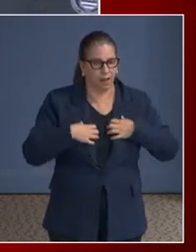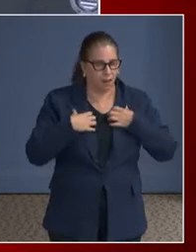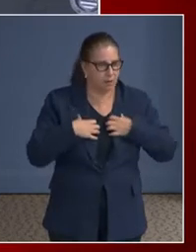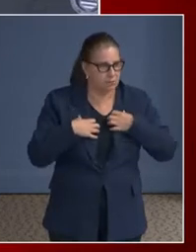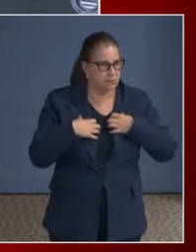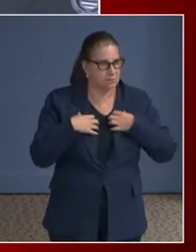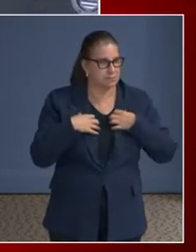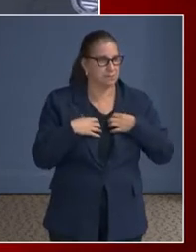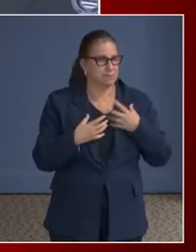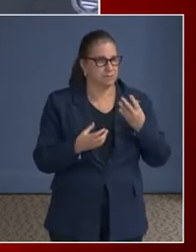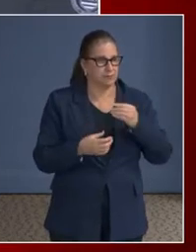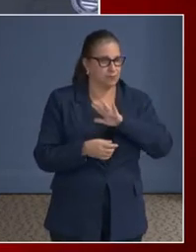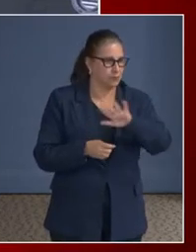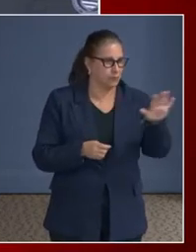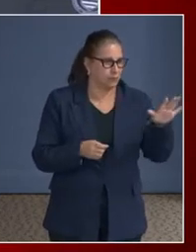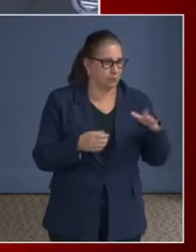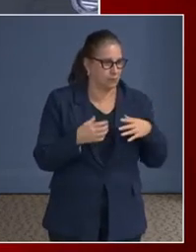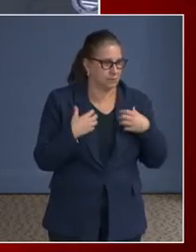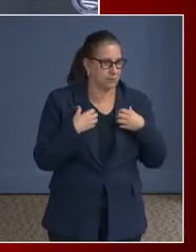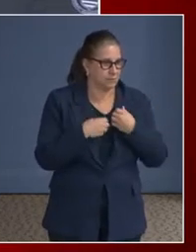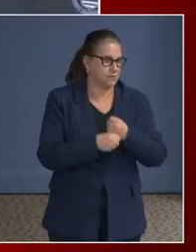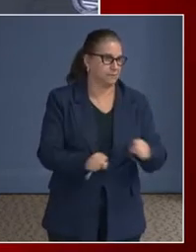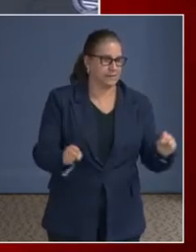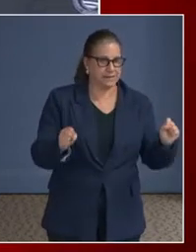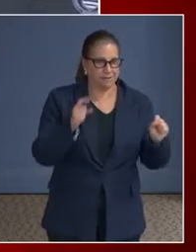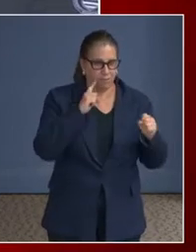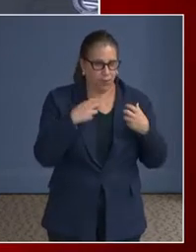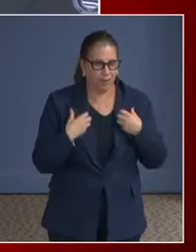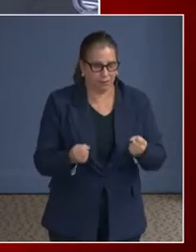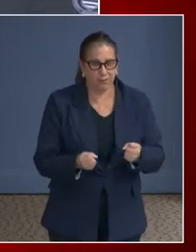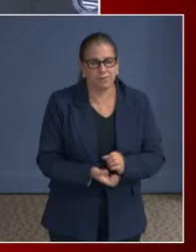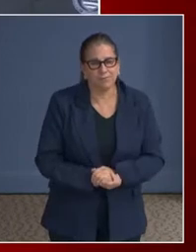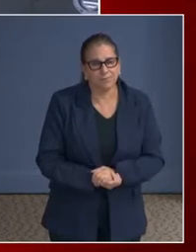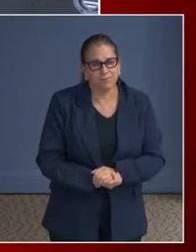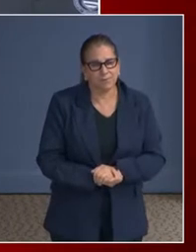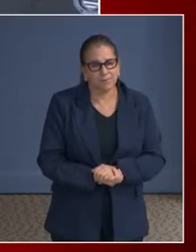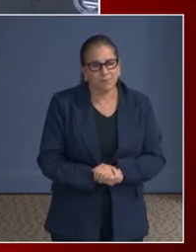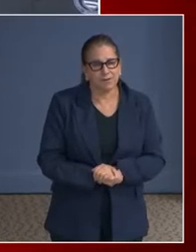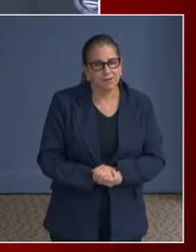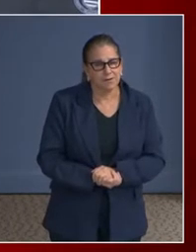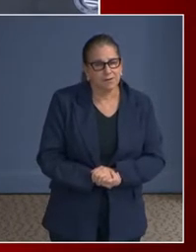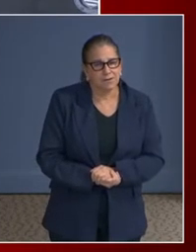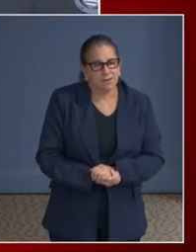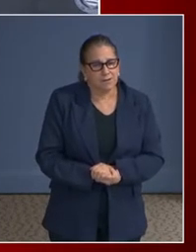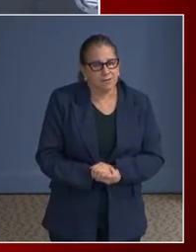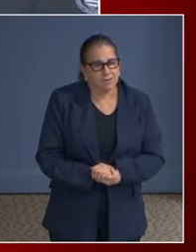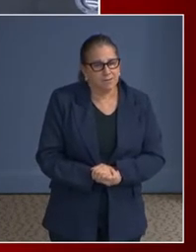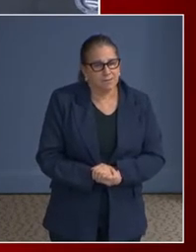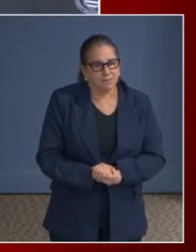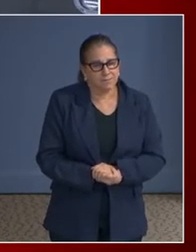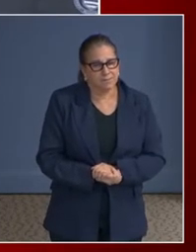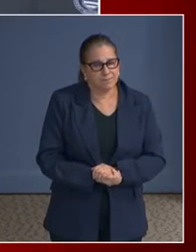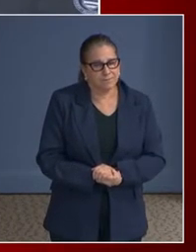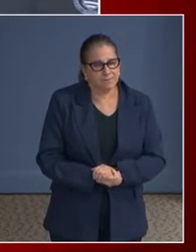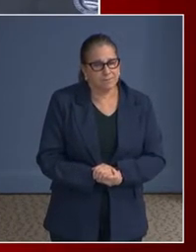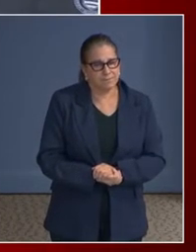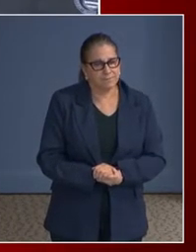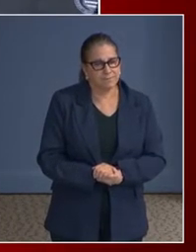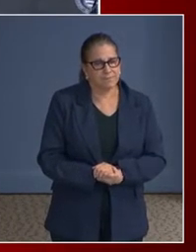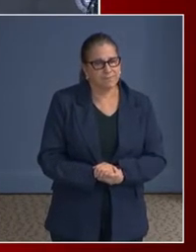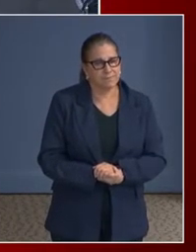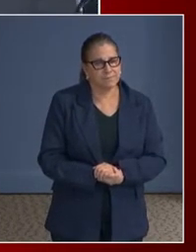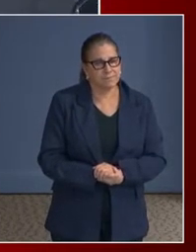know that the primary method of transmission of the virus is through respiratory